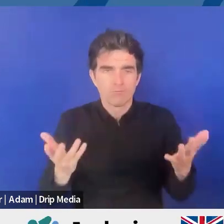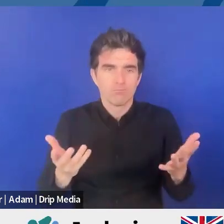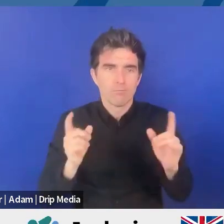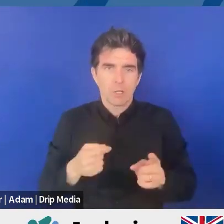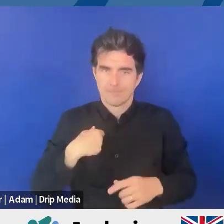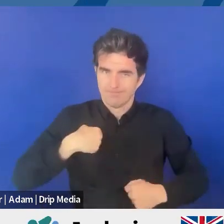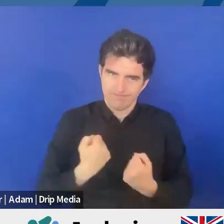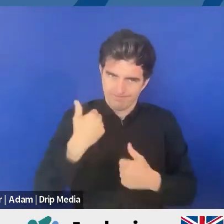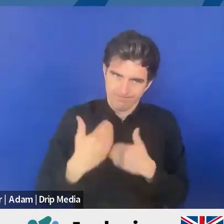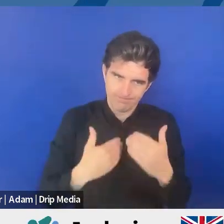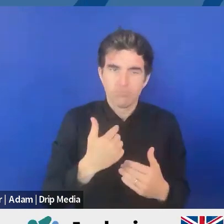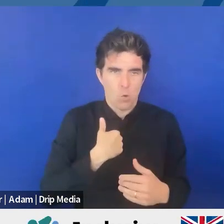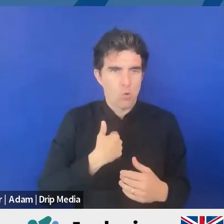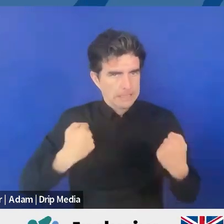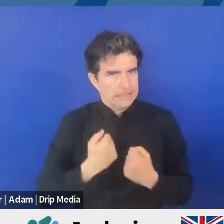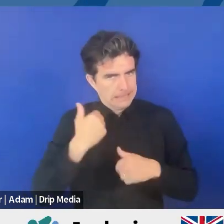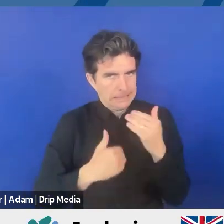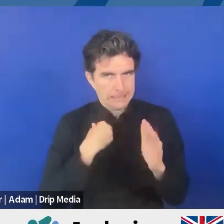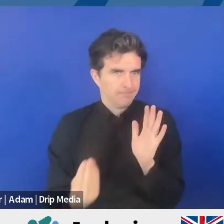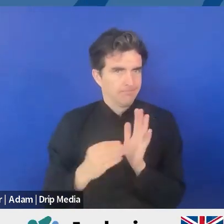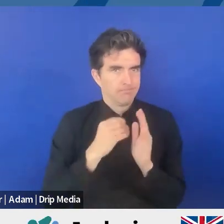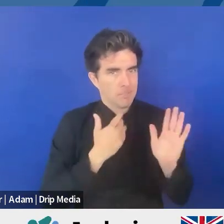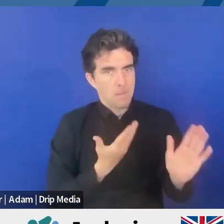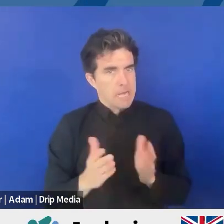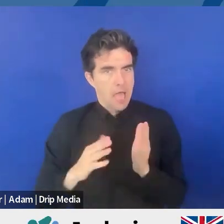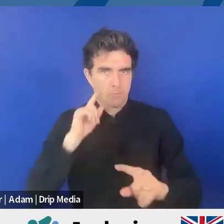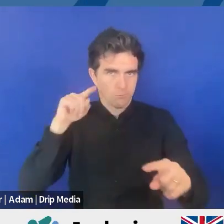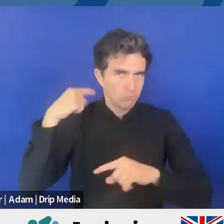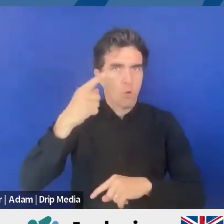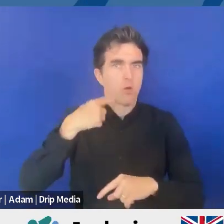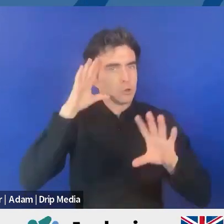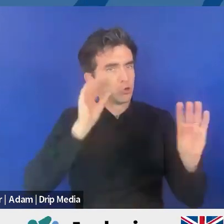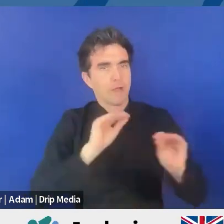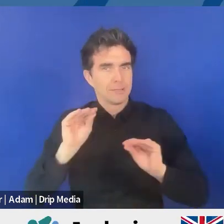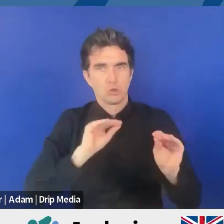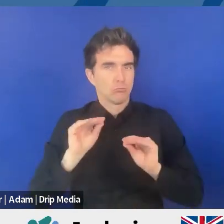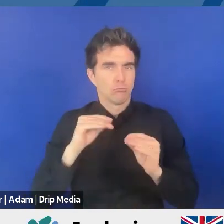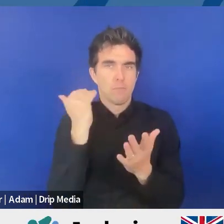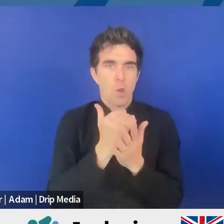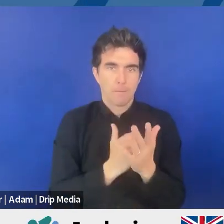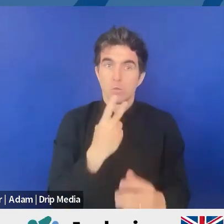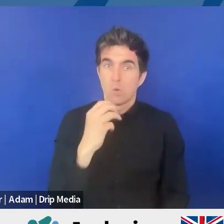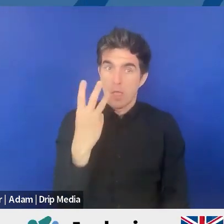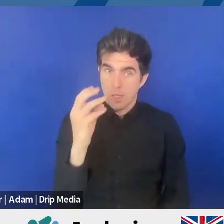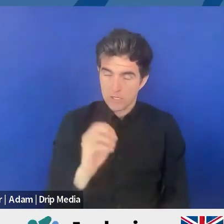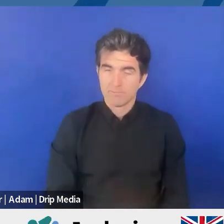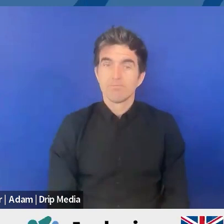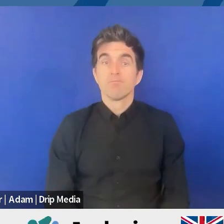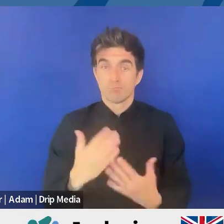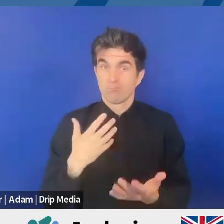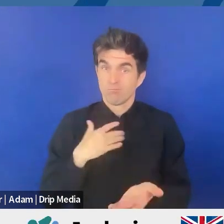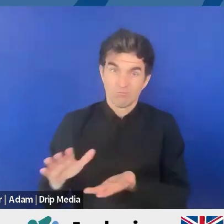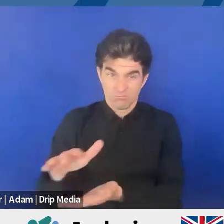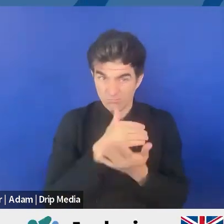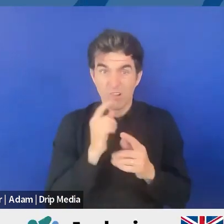by 2030 will be collecting and using disability disaggregated data. Thirdly, we've got a